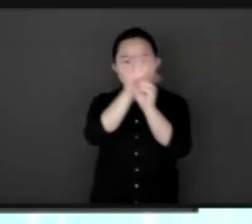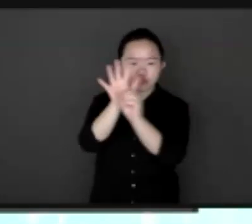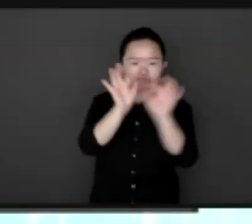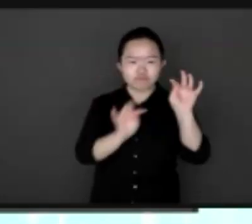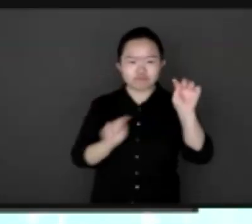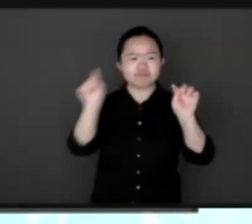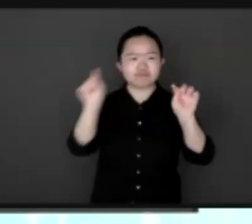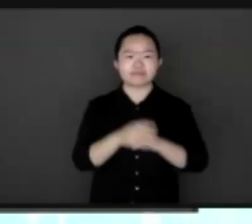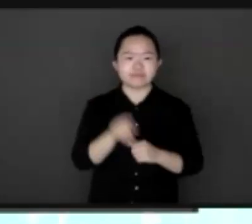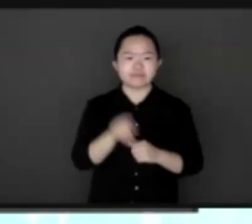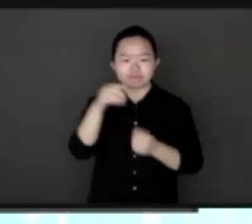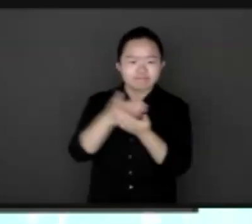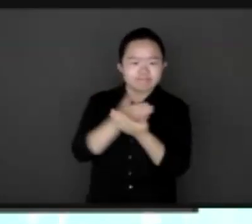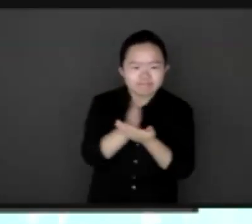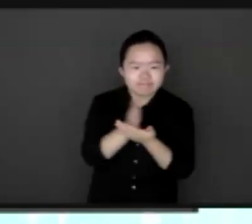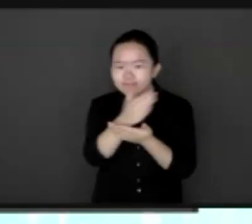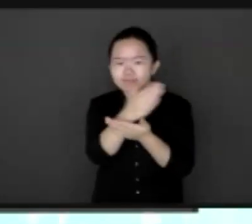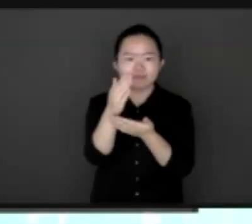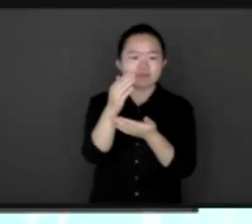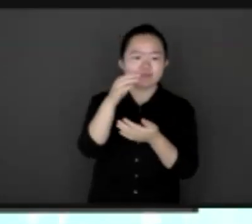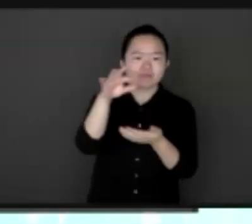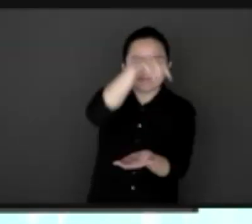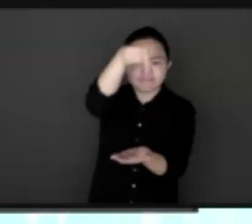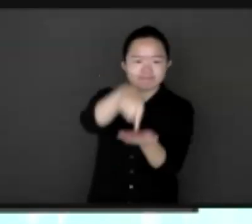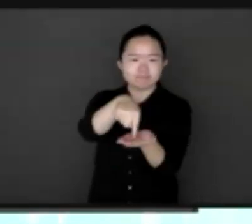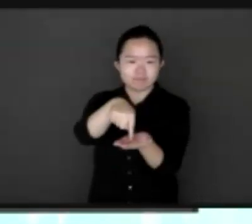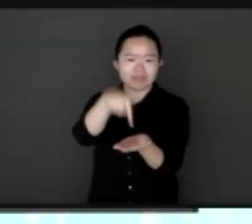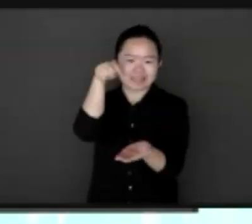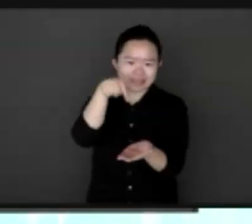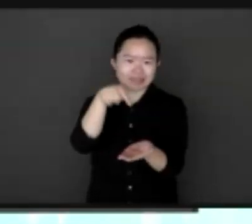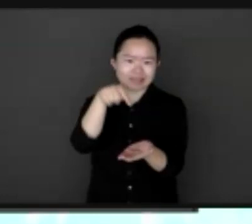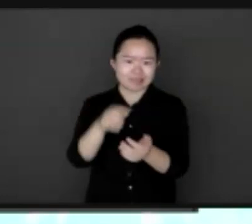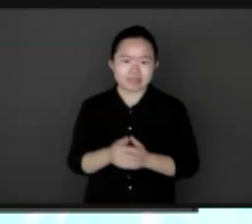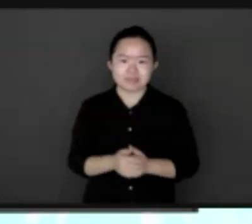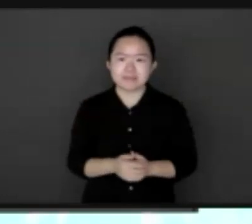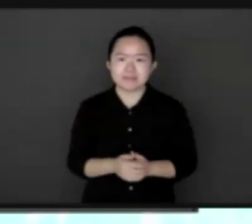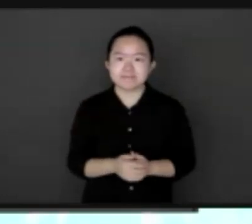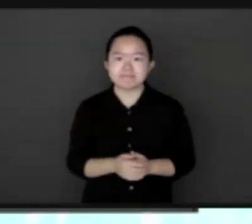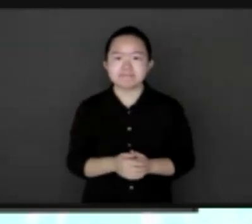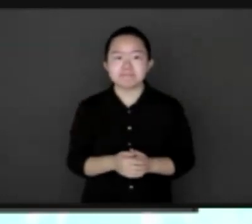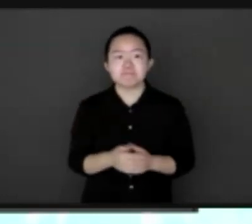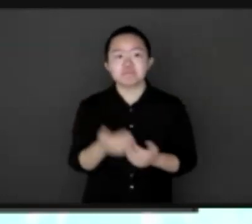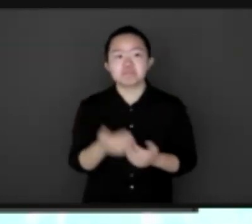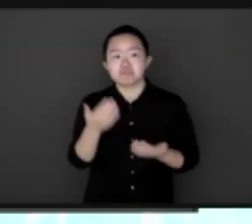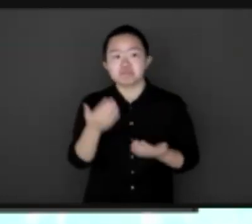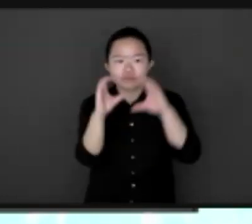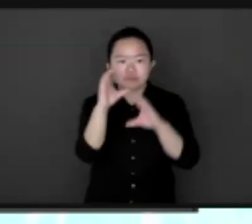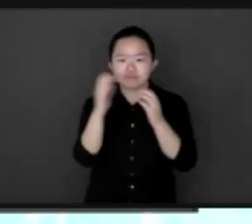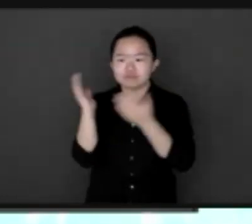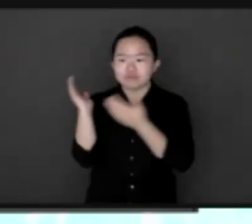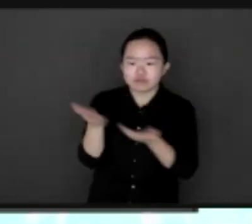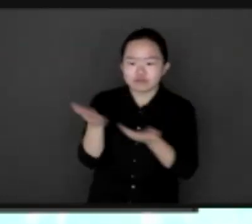way to the whatever municipal service that you are looking for, the garbage or something like